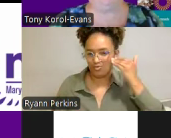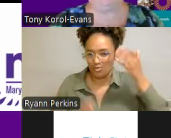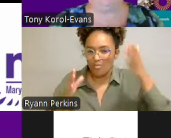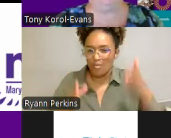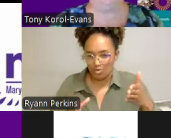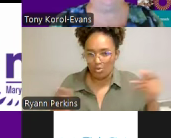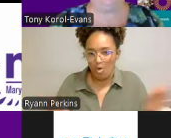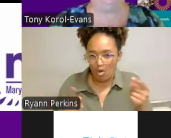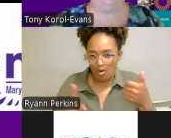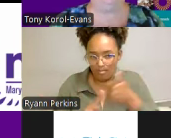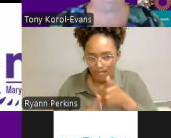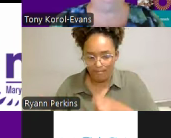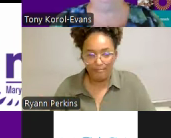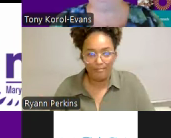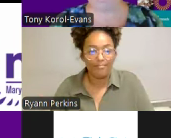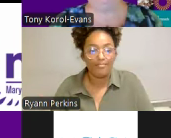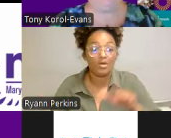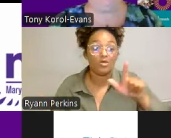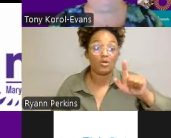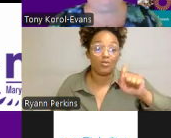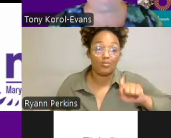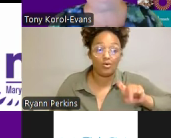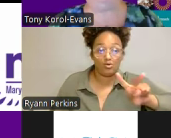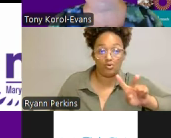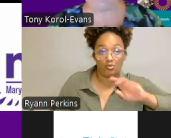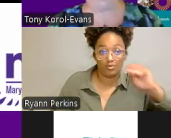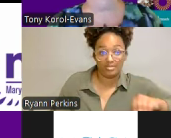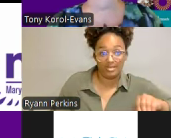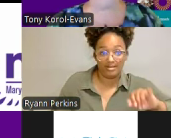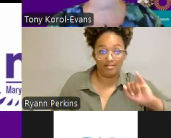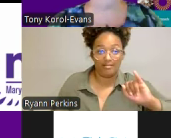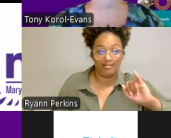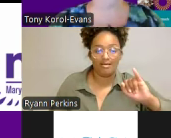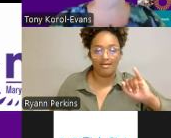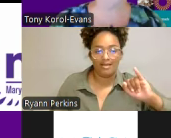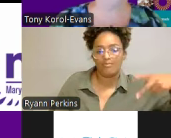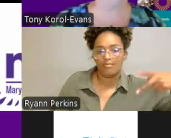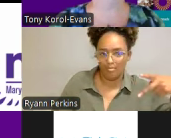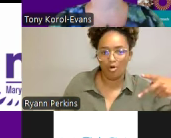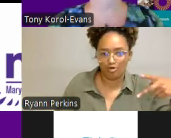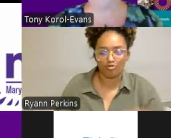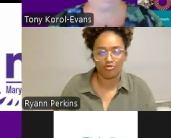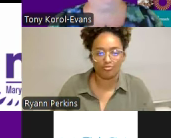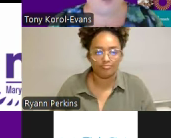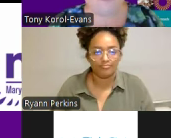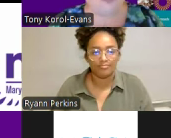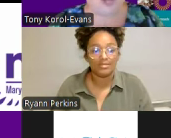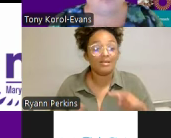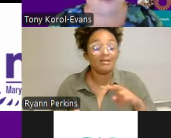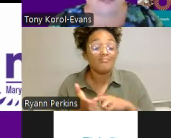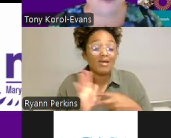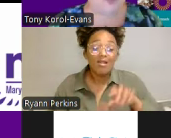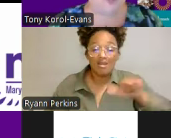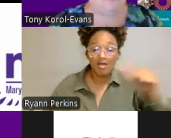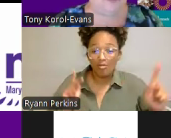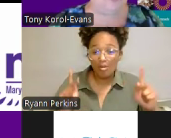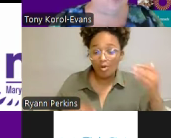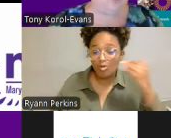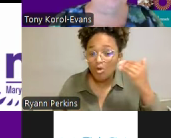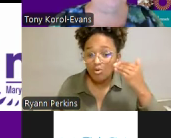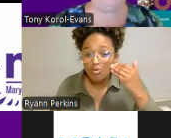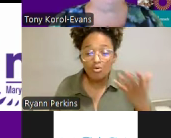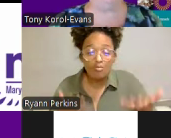intimate partners. The other ones would be people they may have known from school or work or maybe the coffee shop where they got their coffee